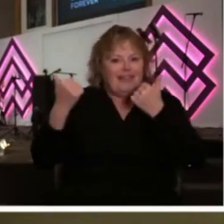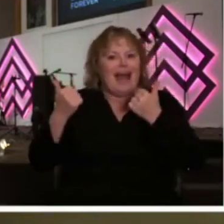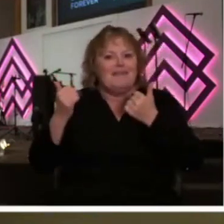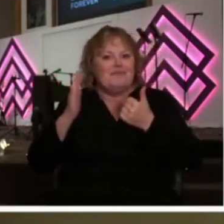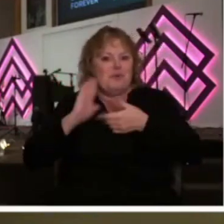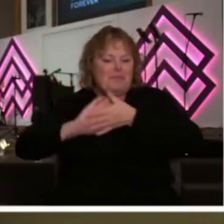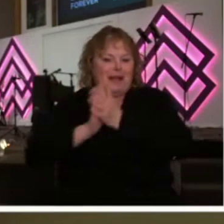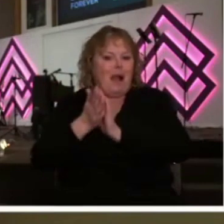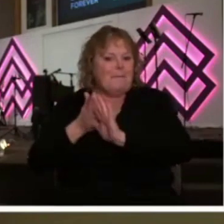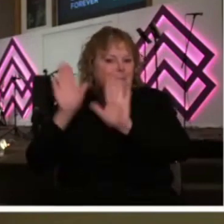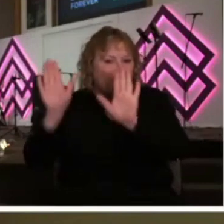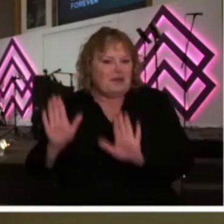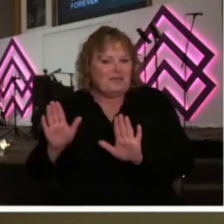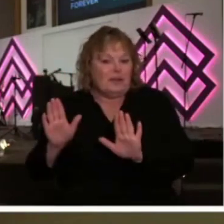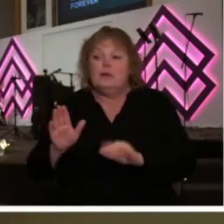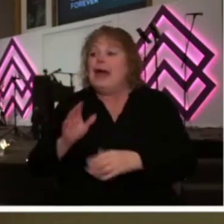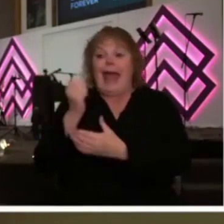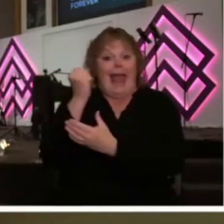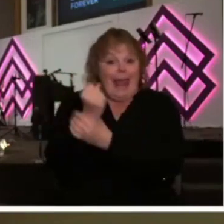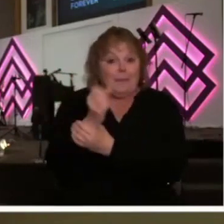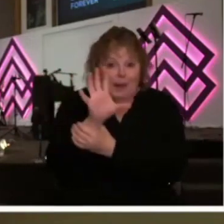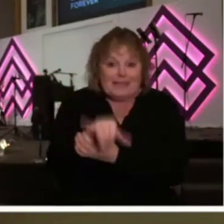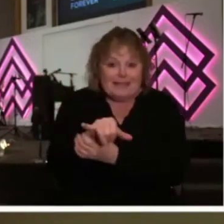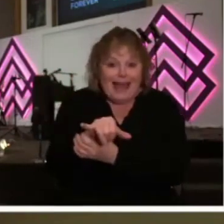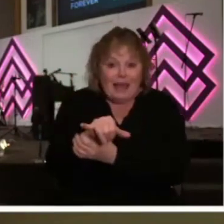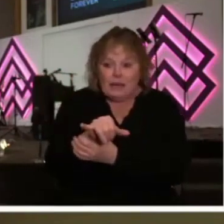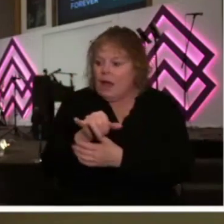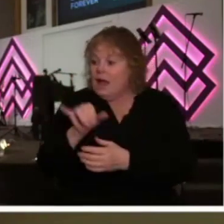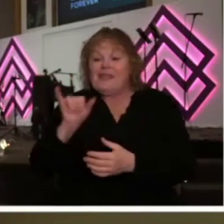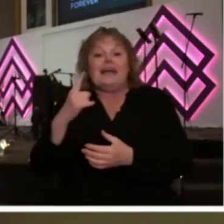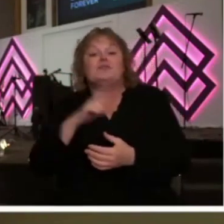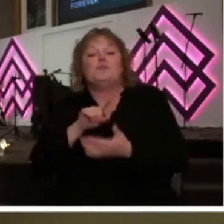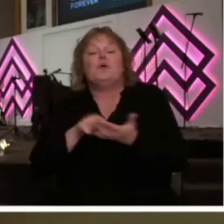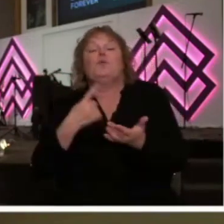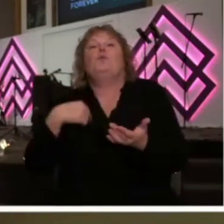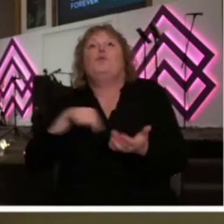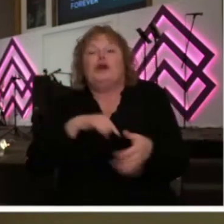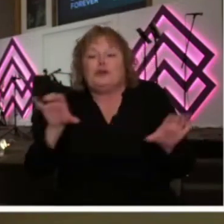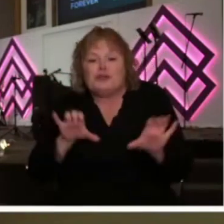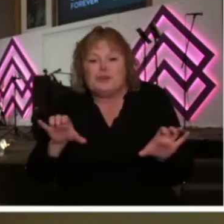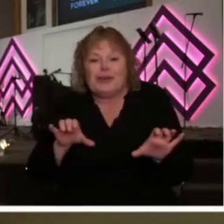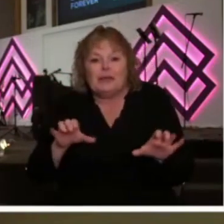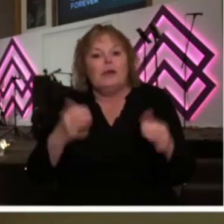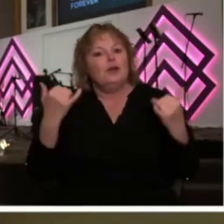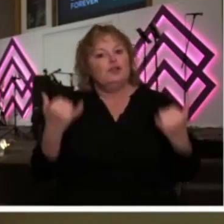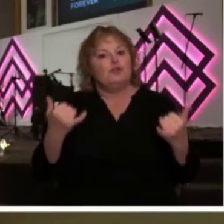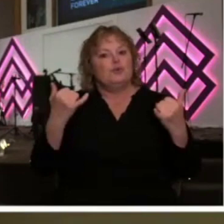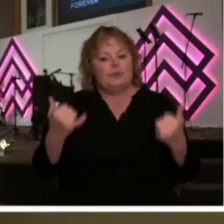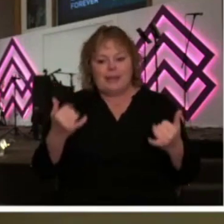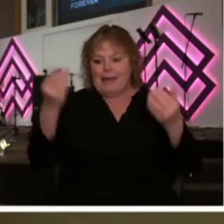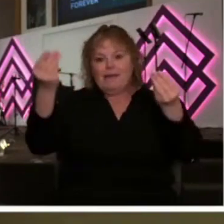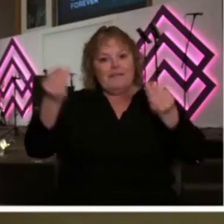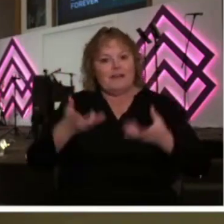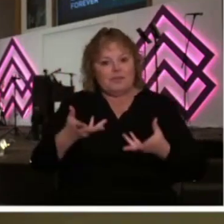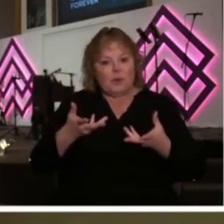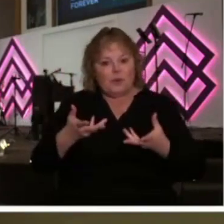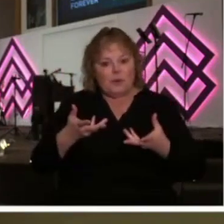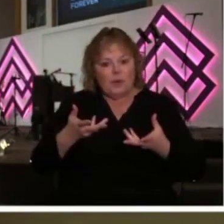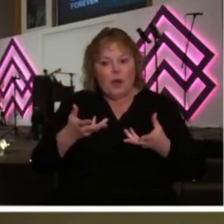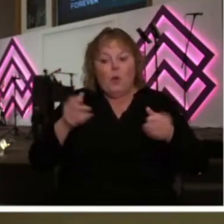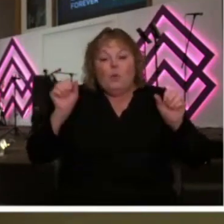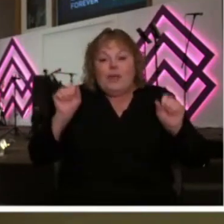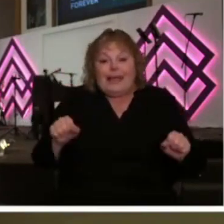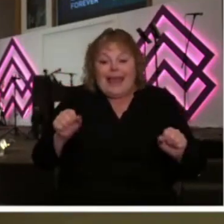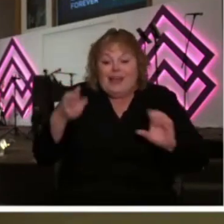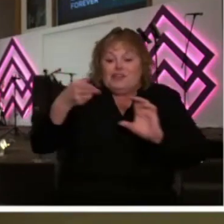New Testament did. And that's what we at Grace Assembly are doing. We are given a chance today to enter into a new story that God